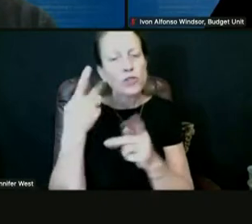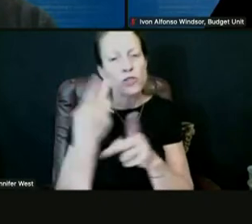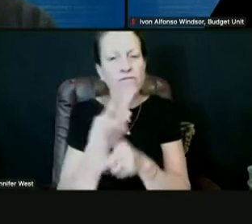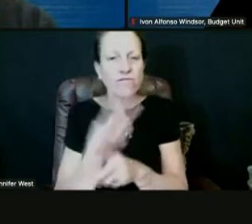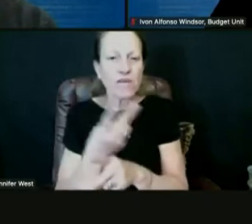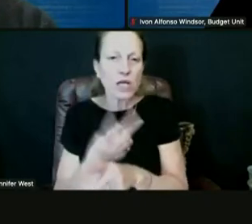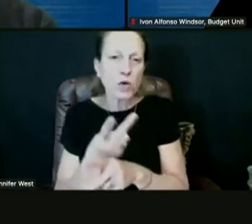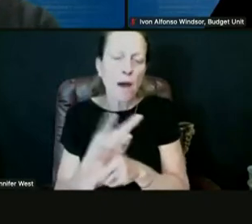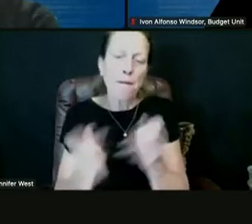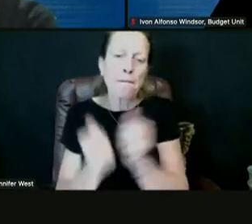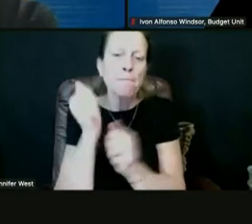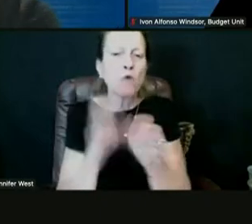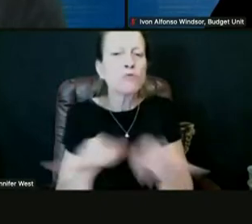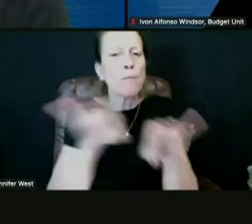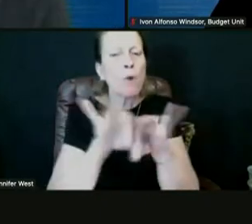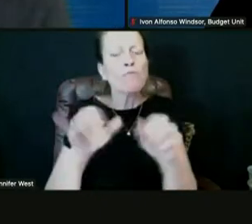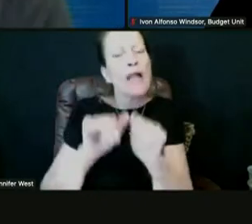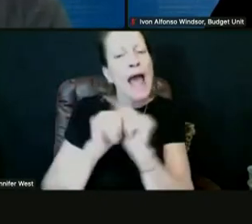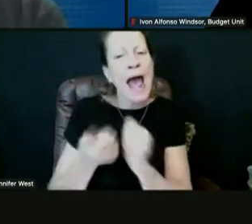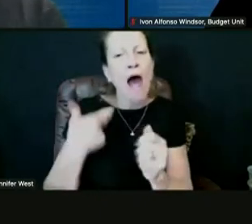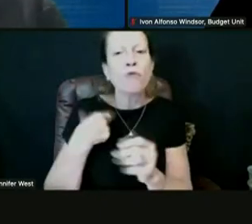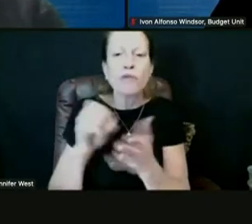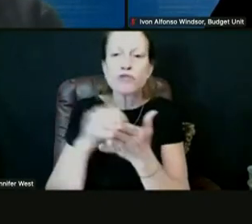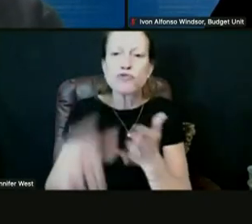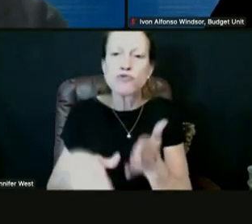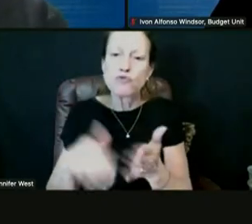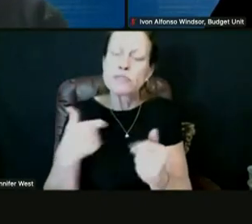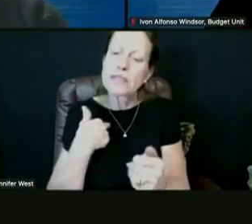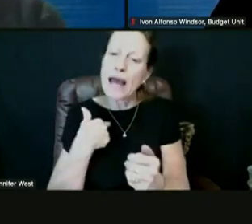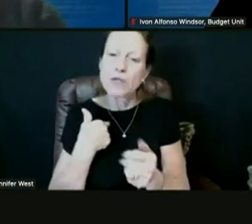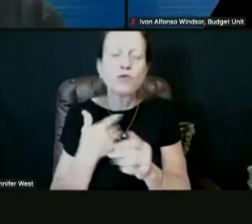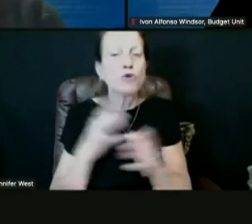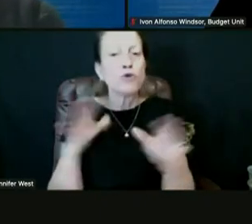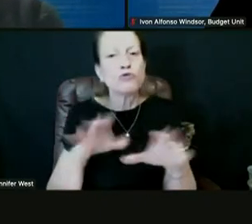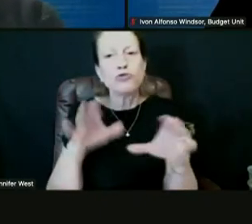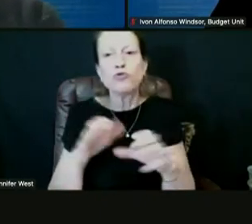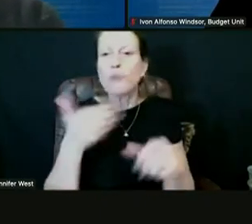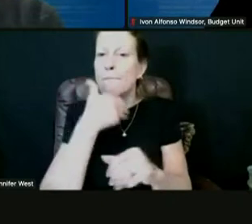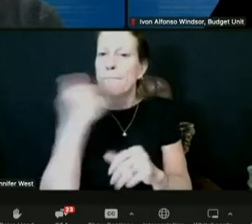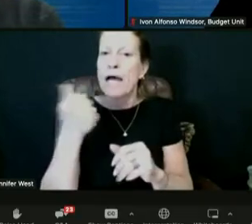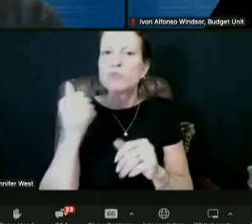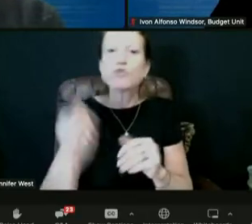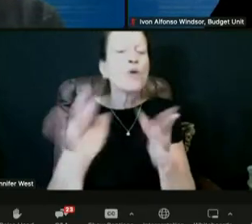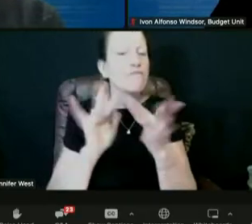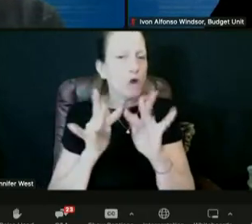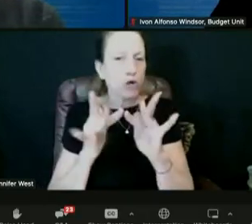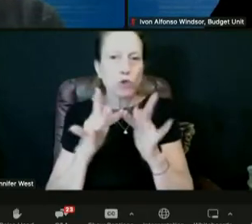ways that are helpful to our students to maximize virtual when appropriate.